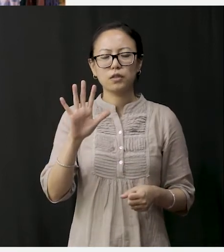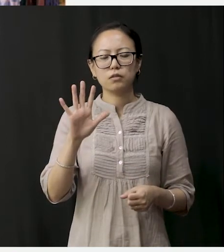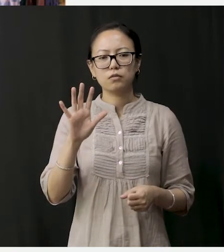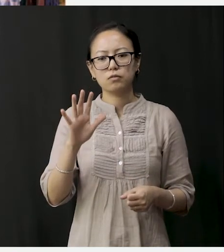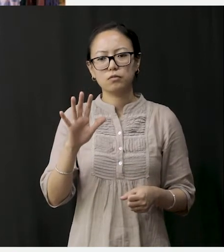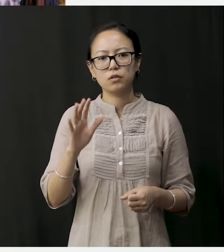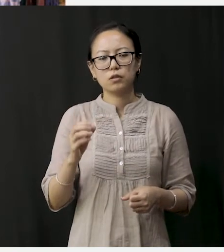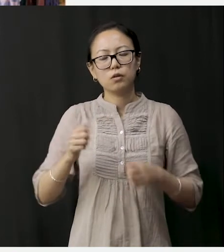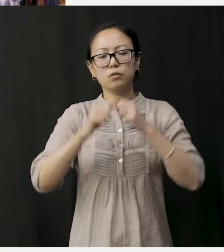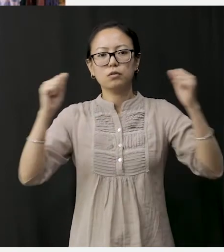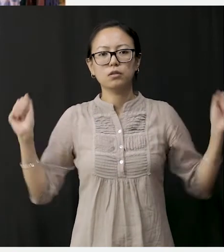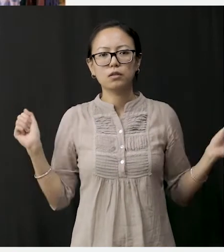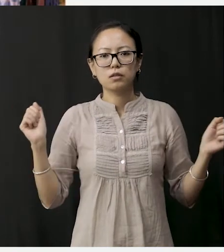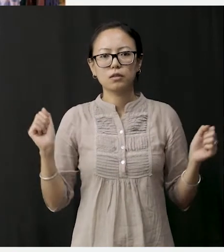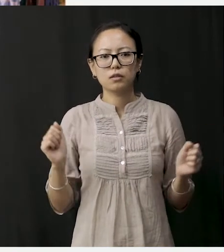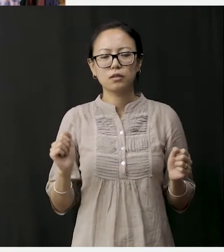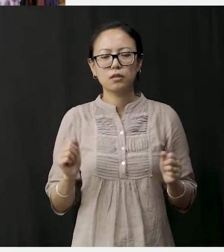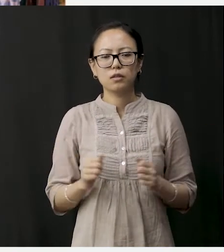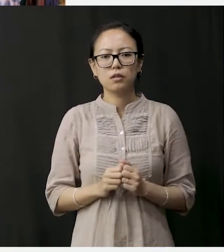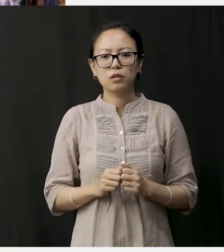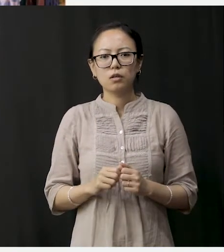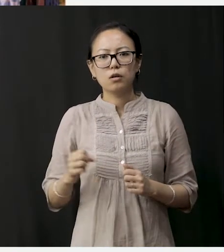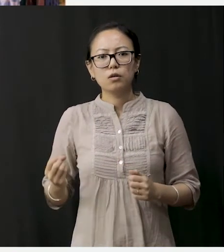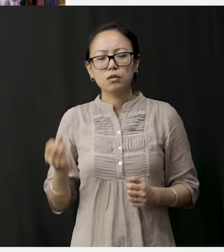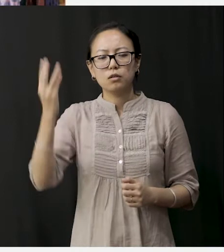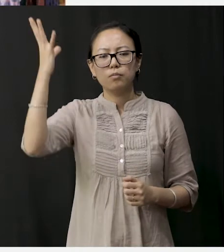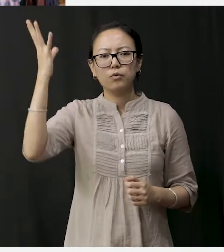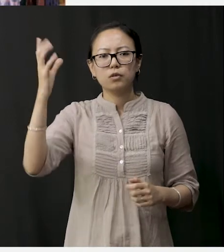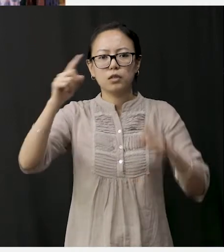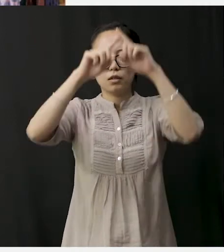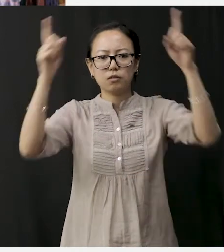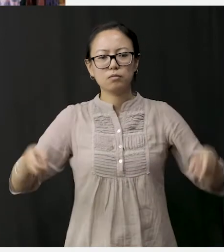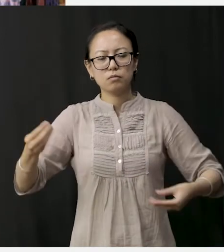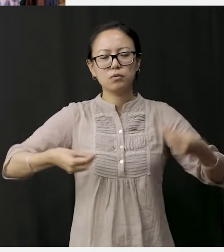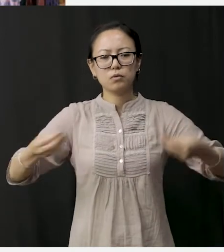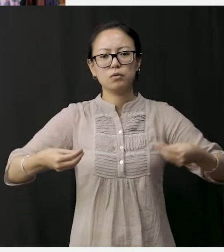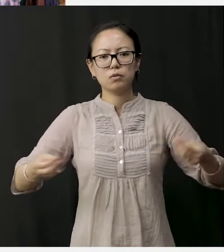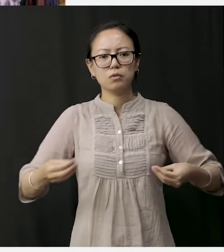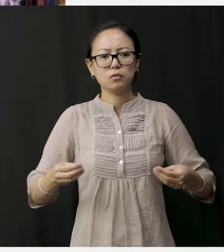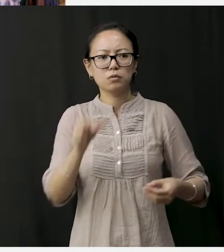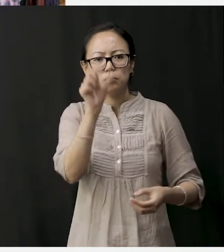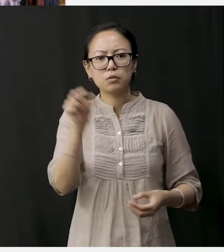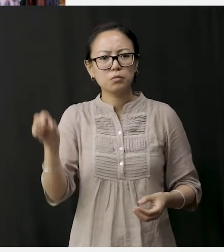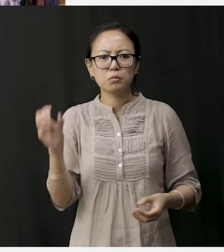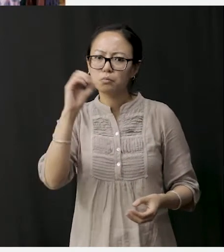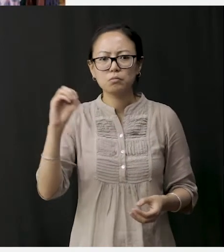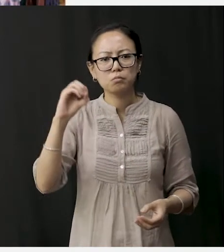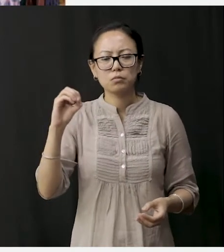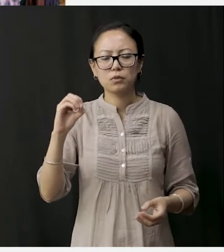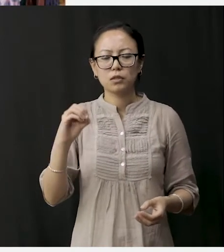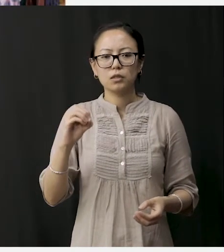playground, usually the marketplaces are so empty during 5:30 or 6 a.m., right? So while coming back, it